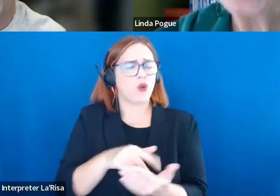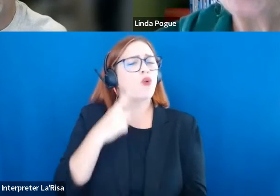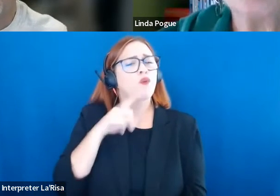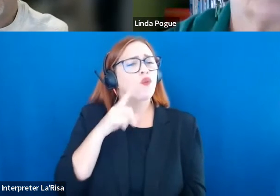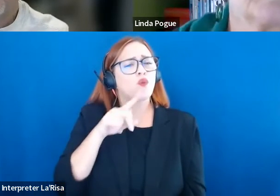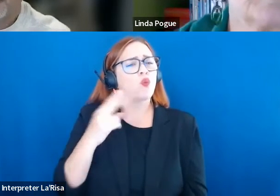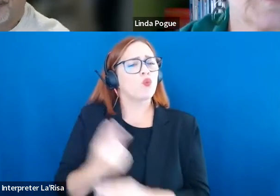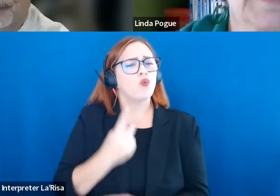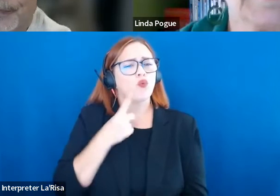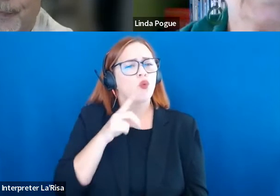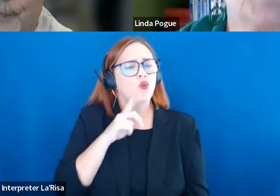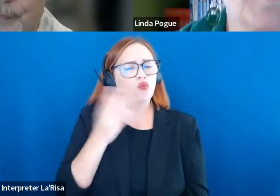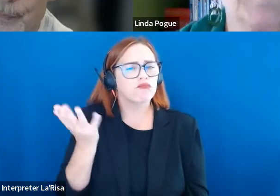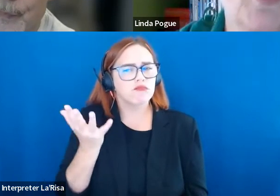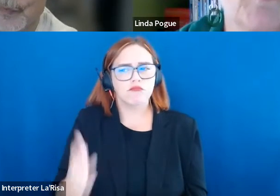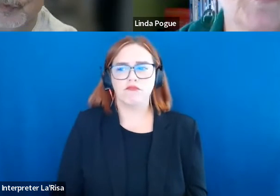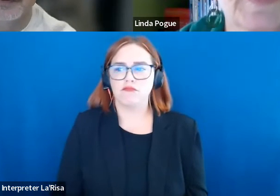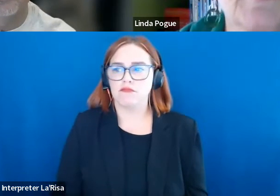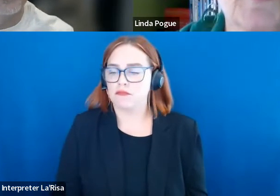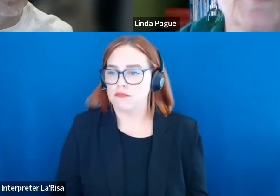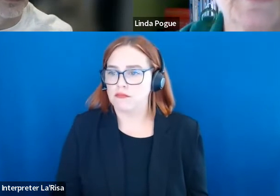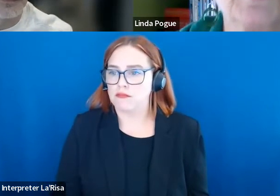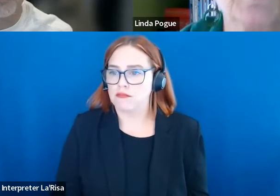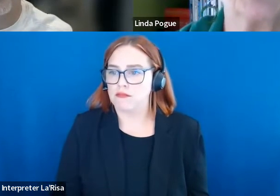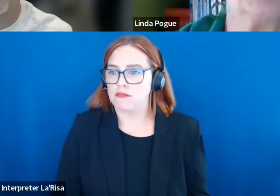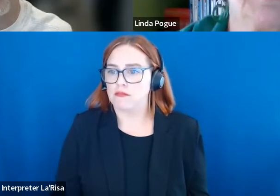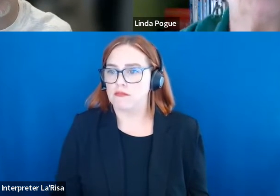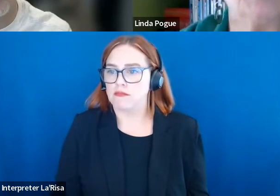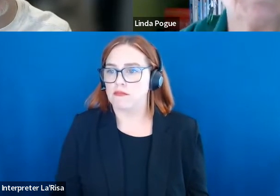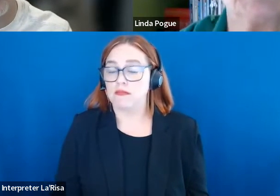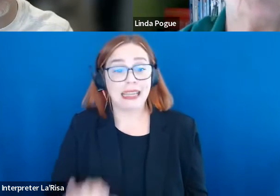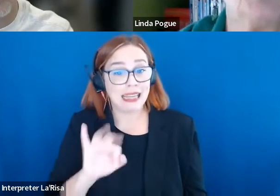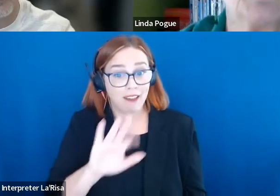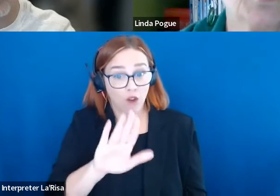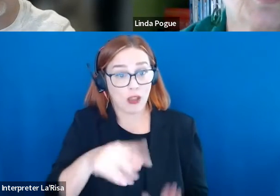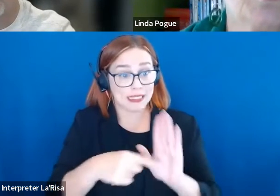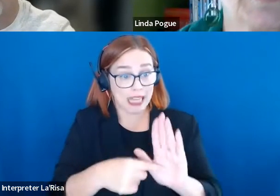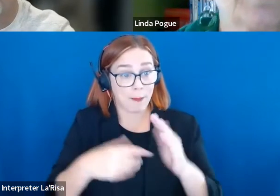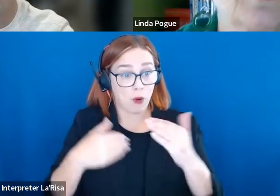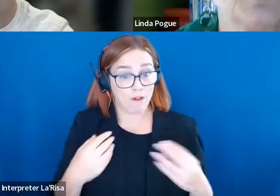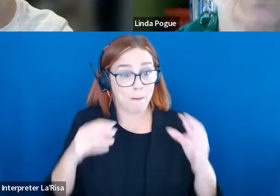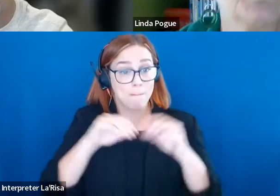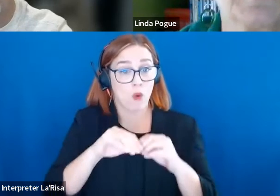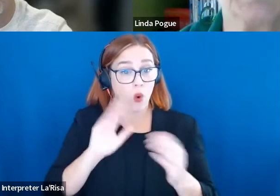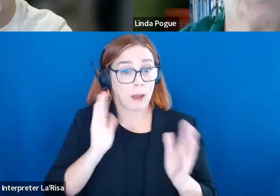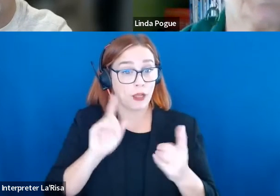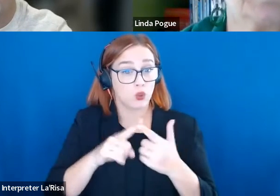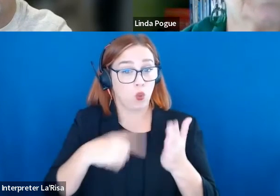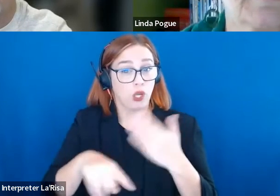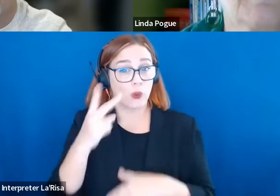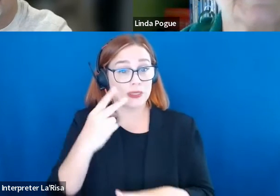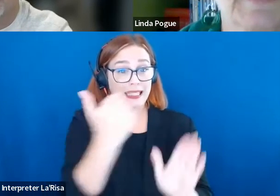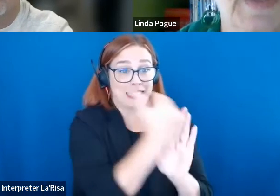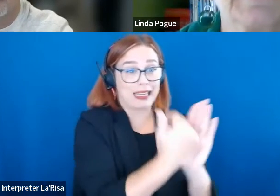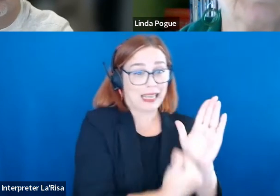for? Yes, have you got other examples other than these on the screen? Peer support, internship, work